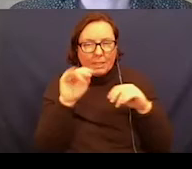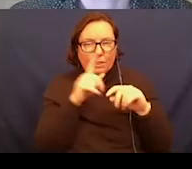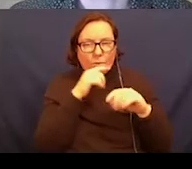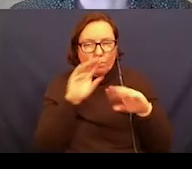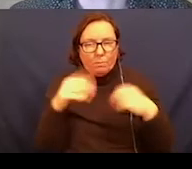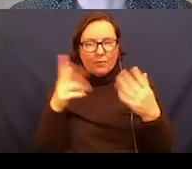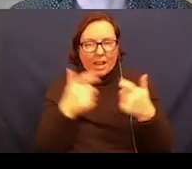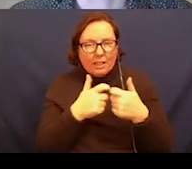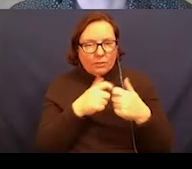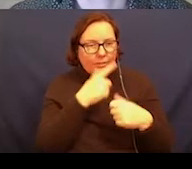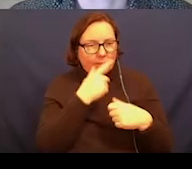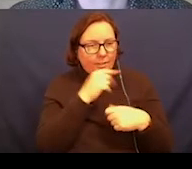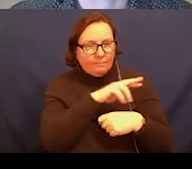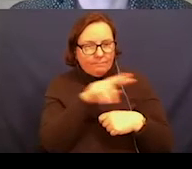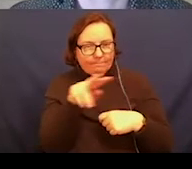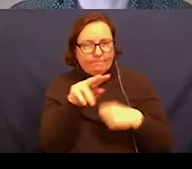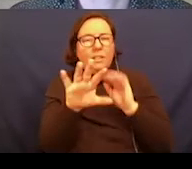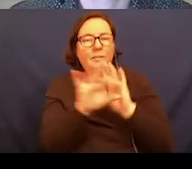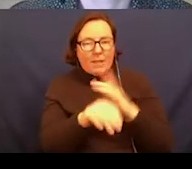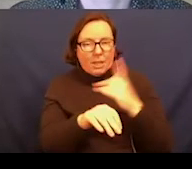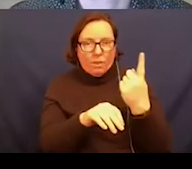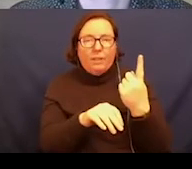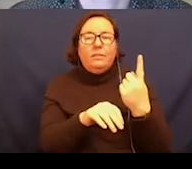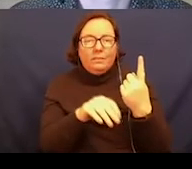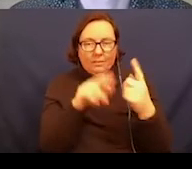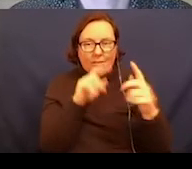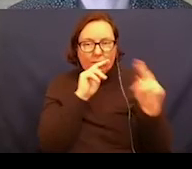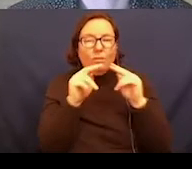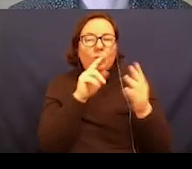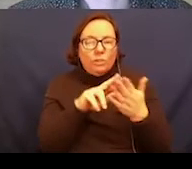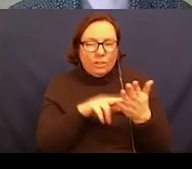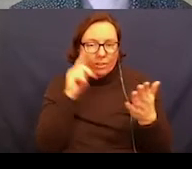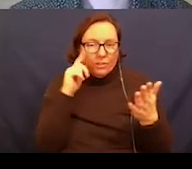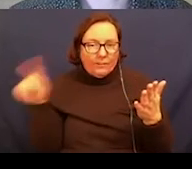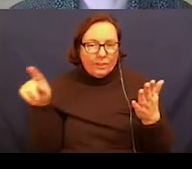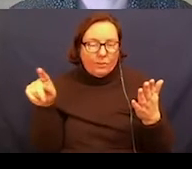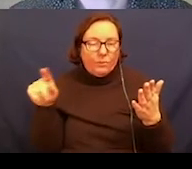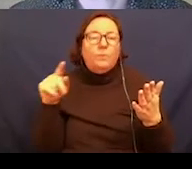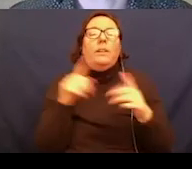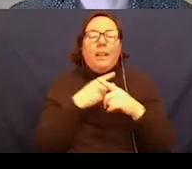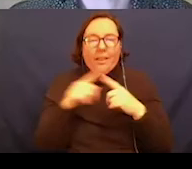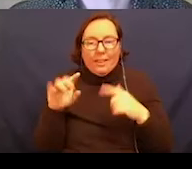to provide electricity to the CCE program's customers.